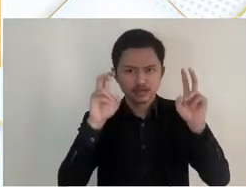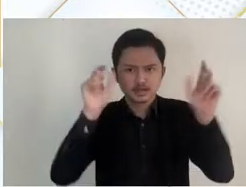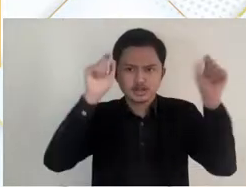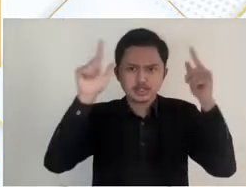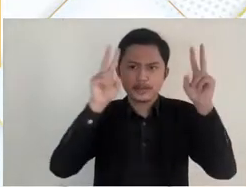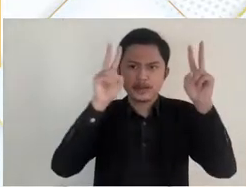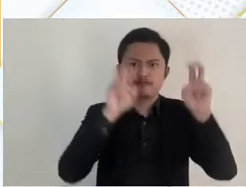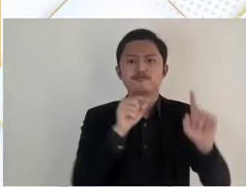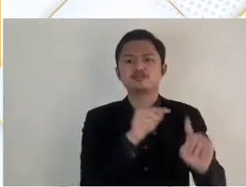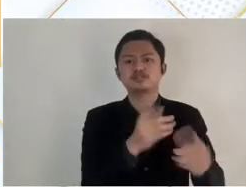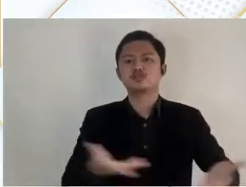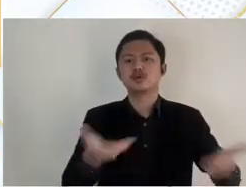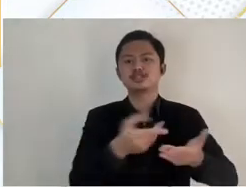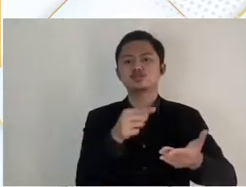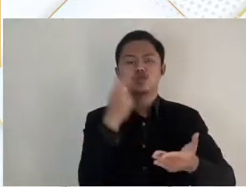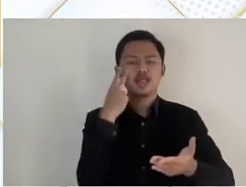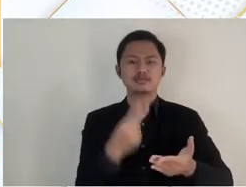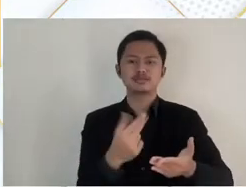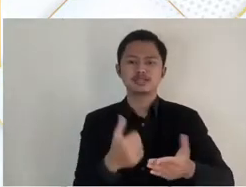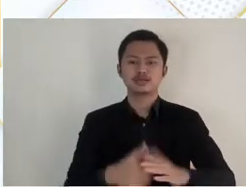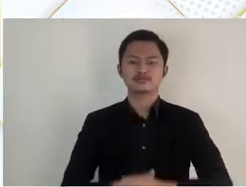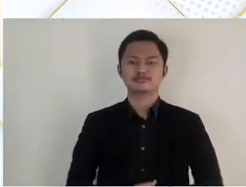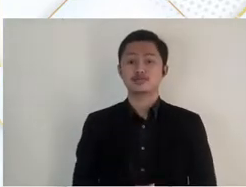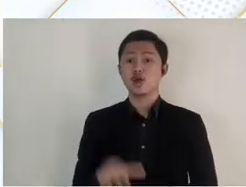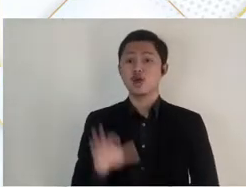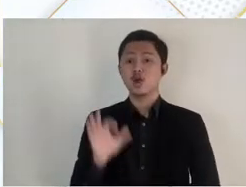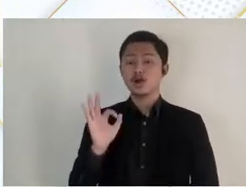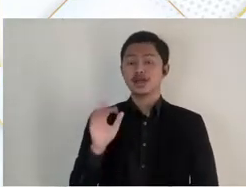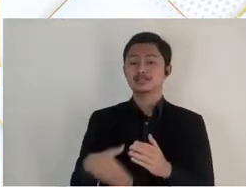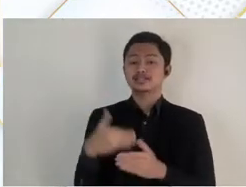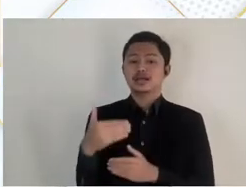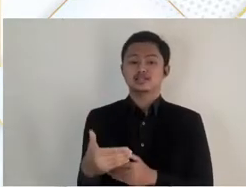questions. Now allow me to move on to